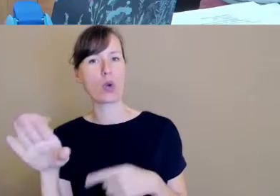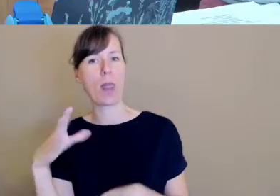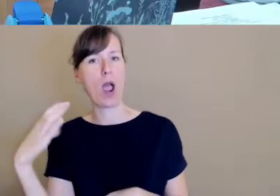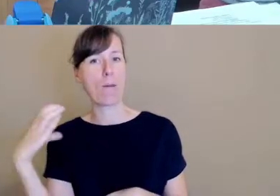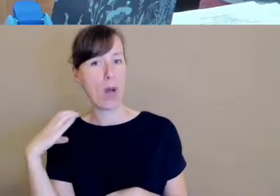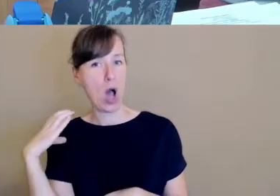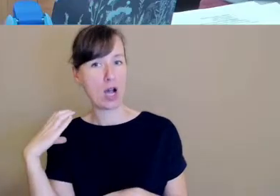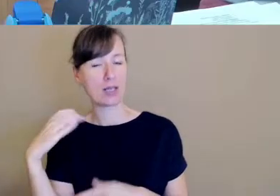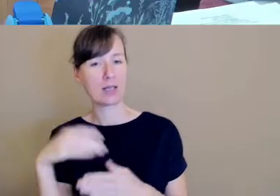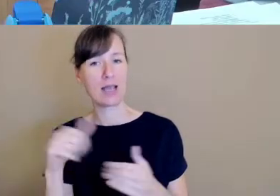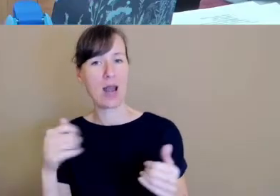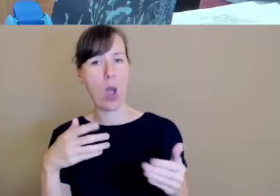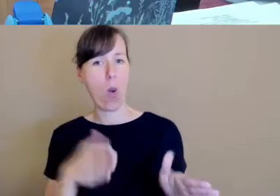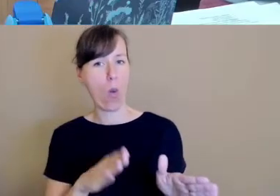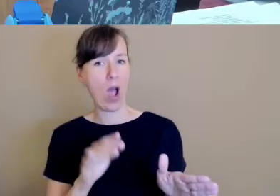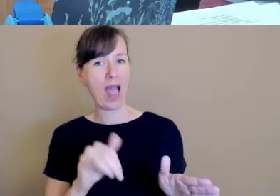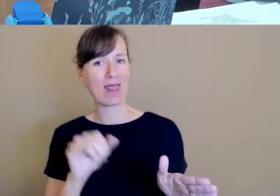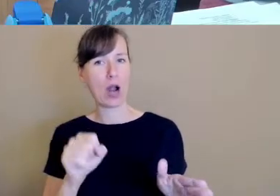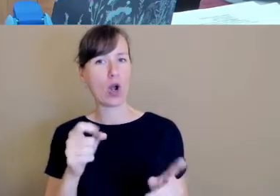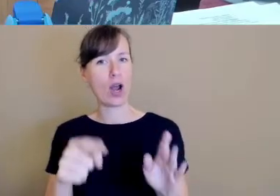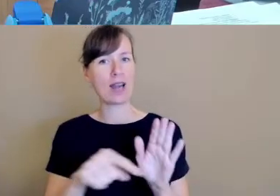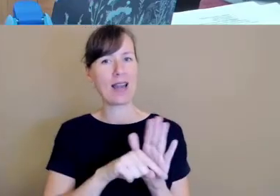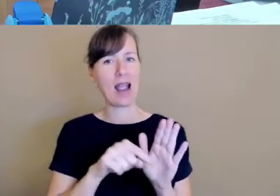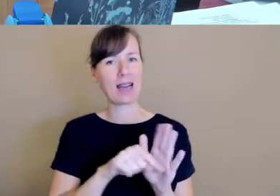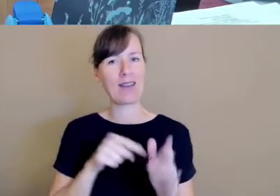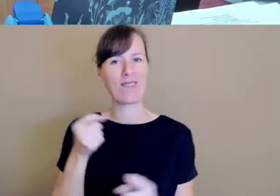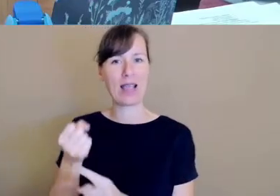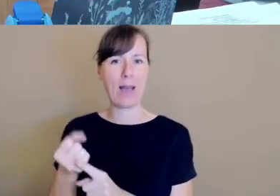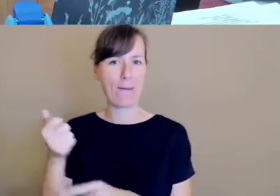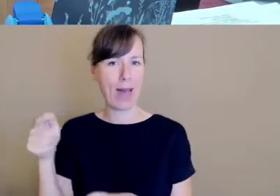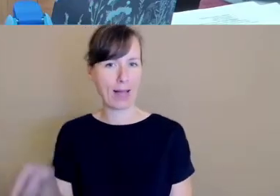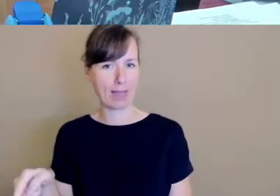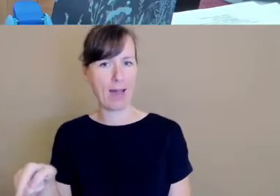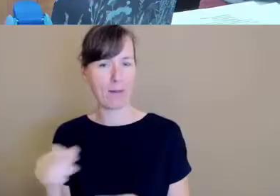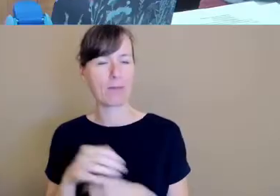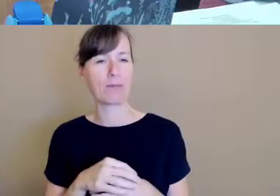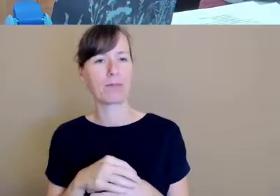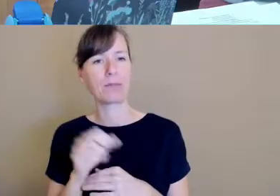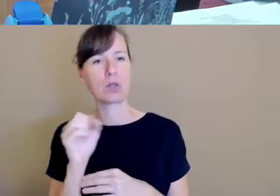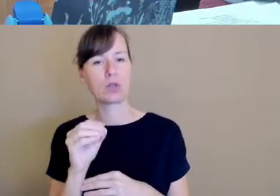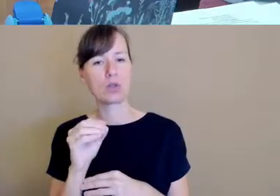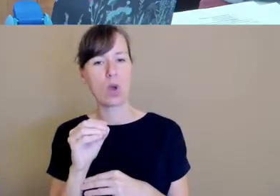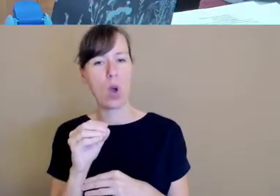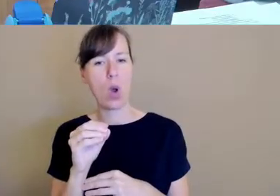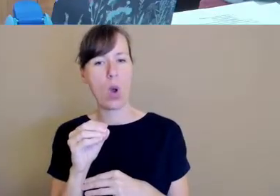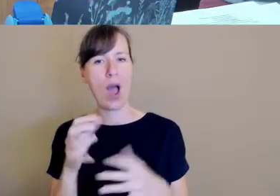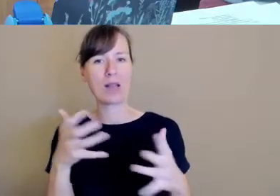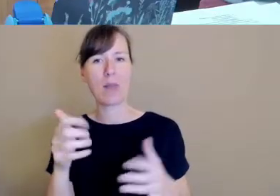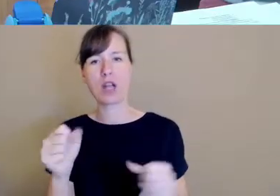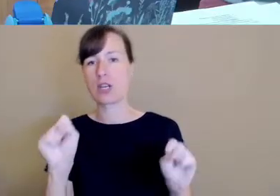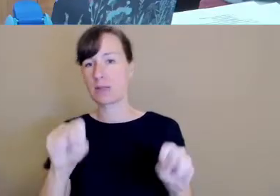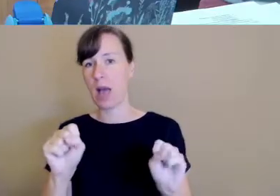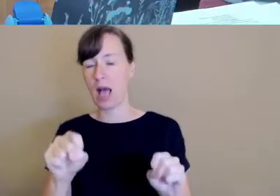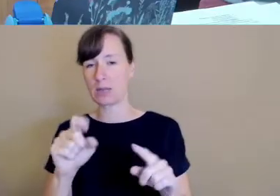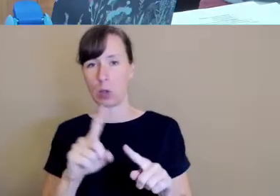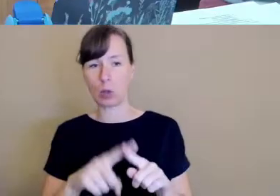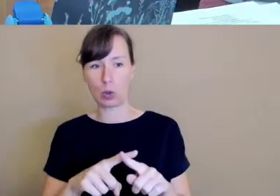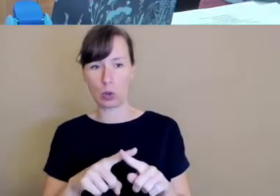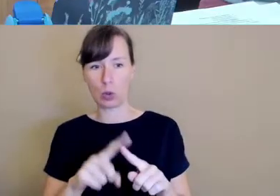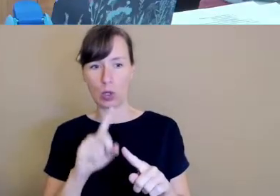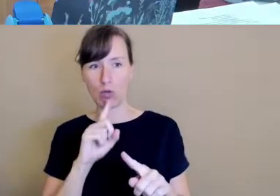way that might negatively impact them. So as much as possible, codifying these kind of gray